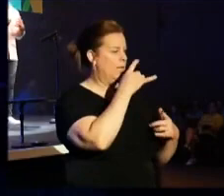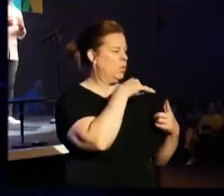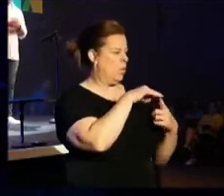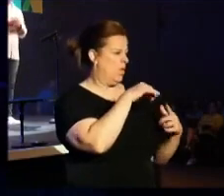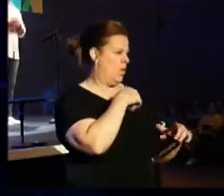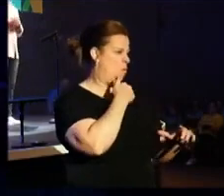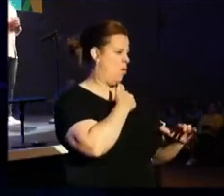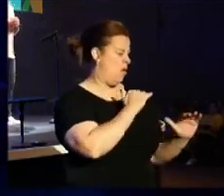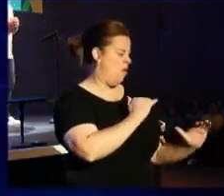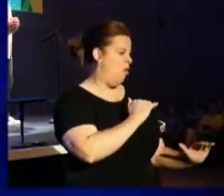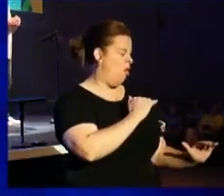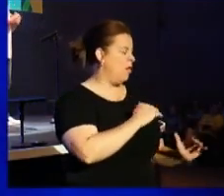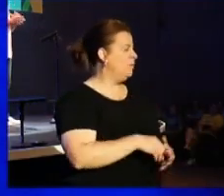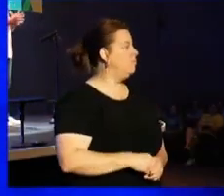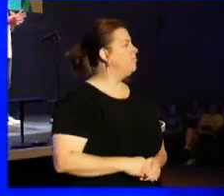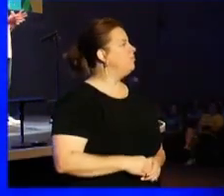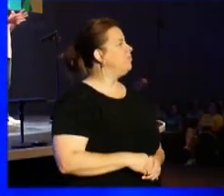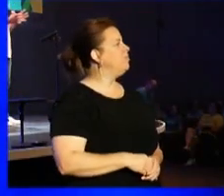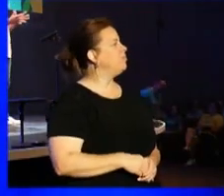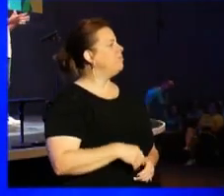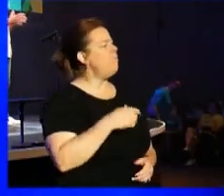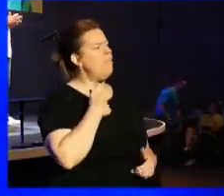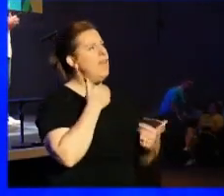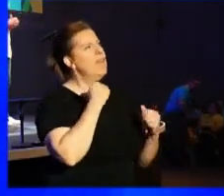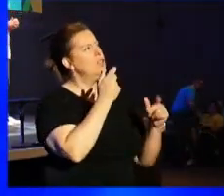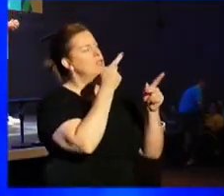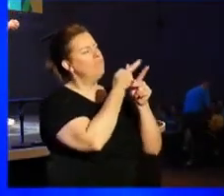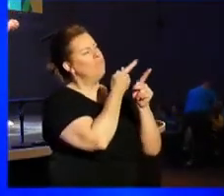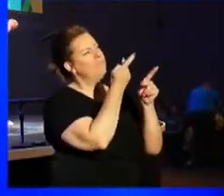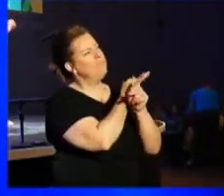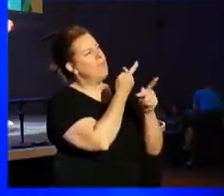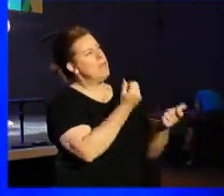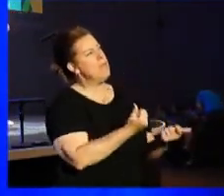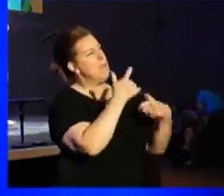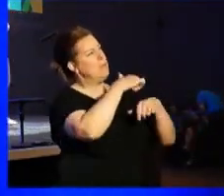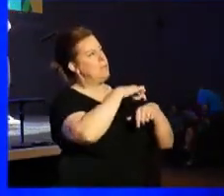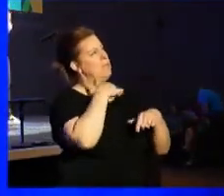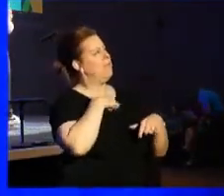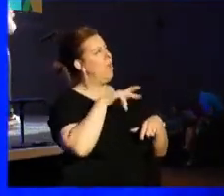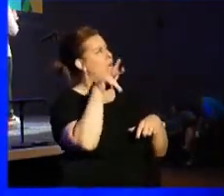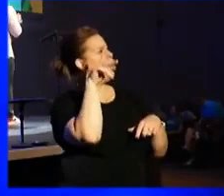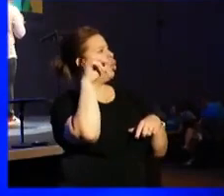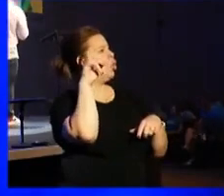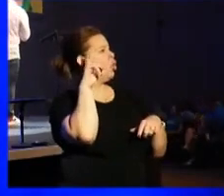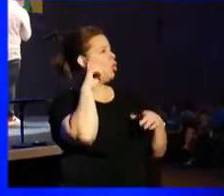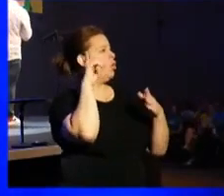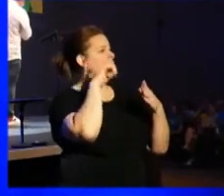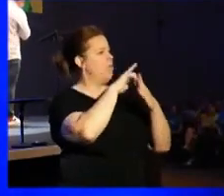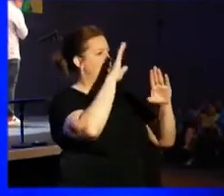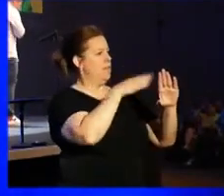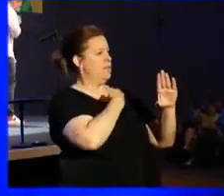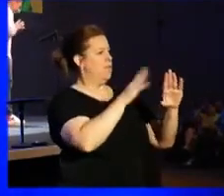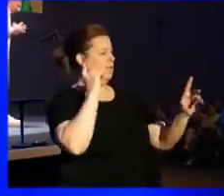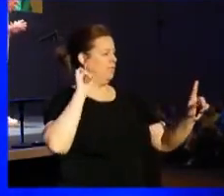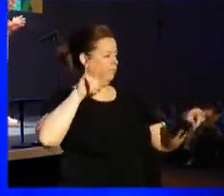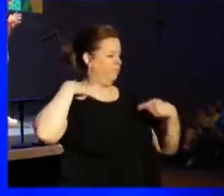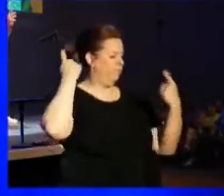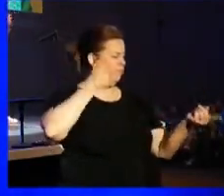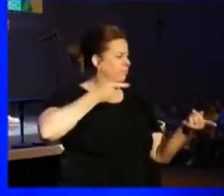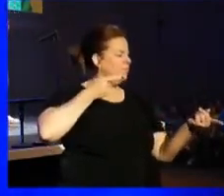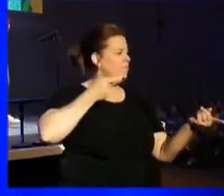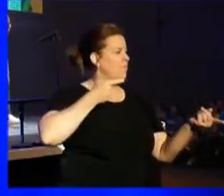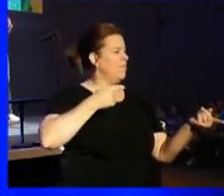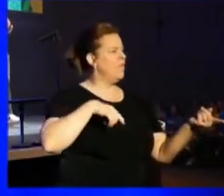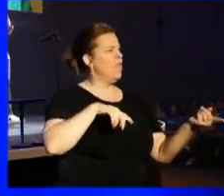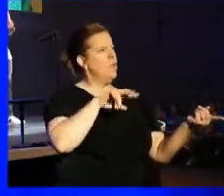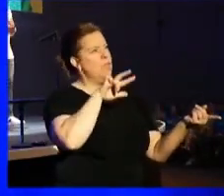car. And I tried to do the math on the way to church this morning as to how many times I've heard that song. And I was like, okay,